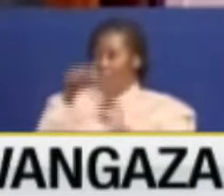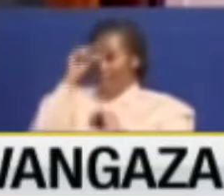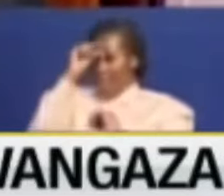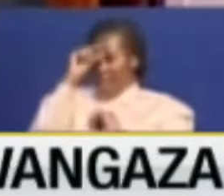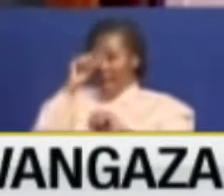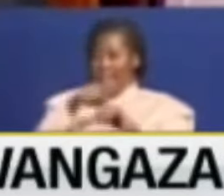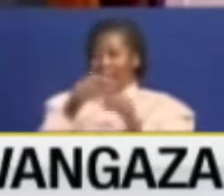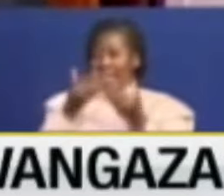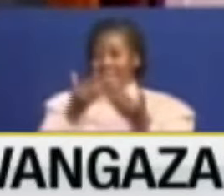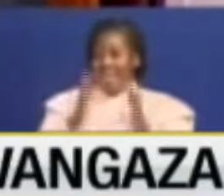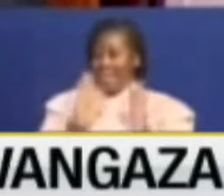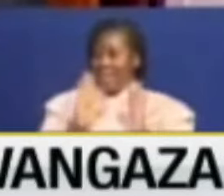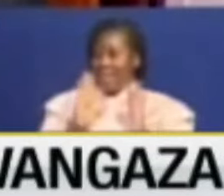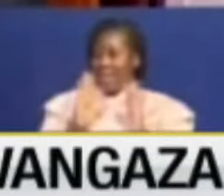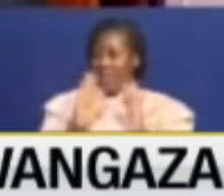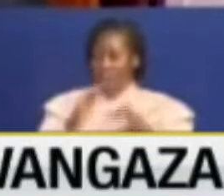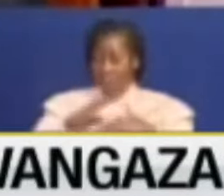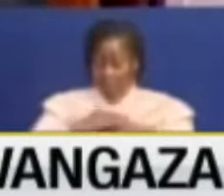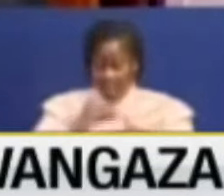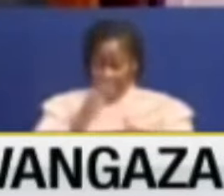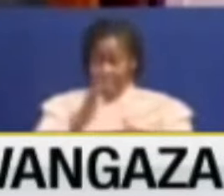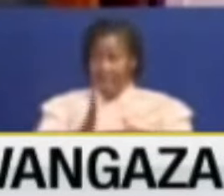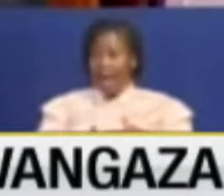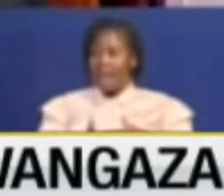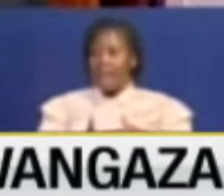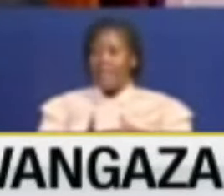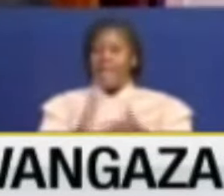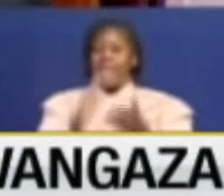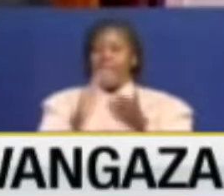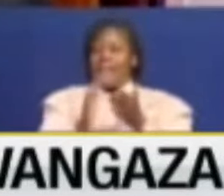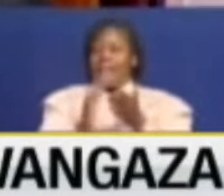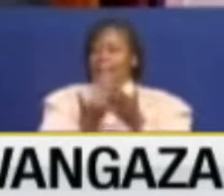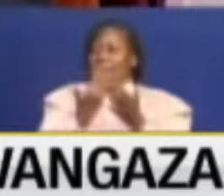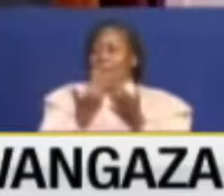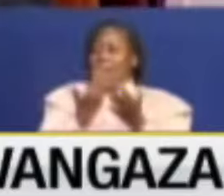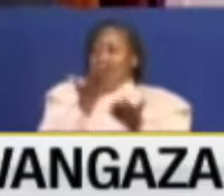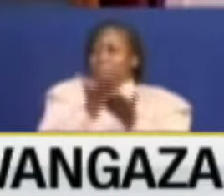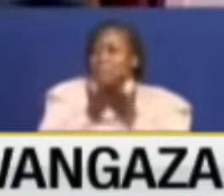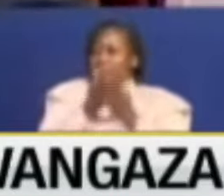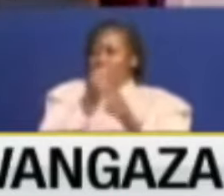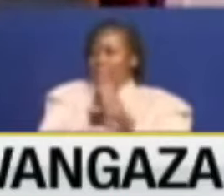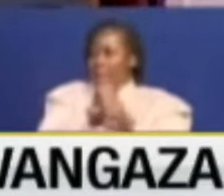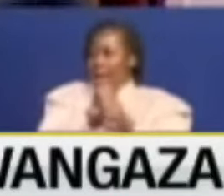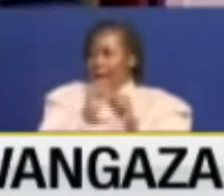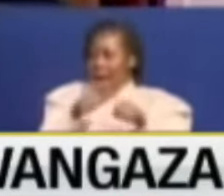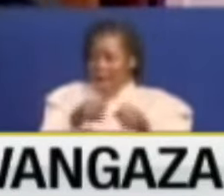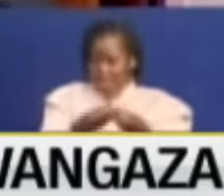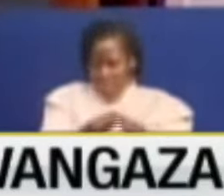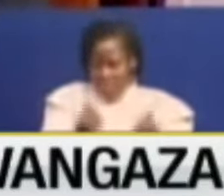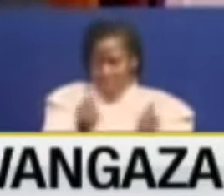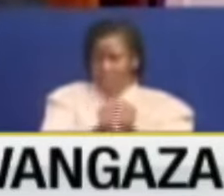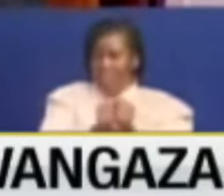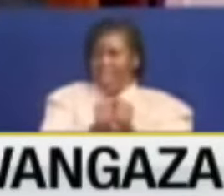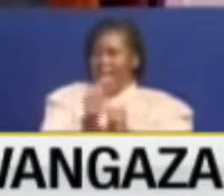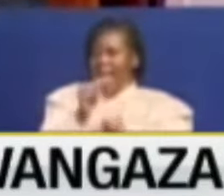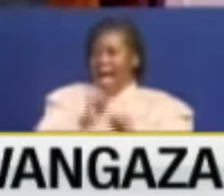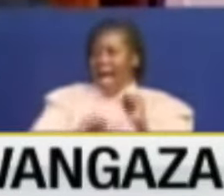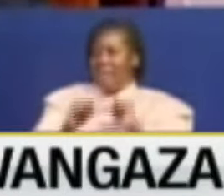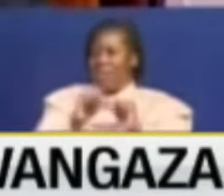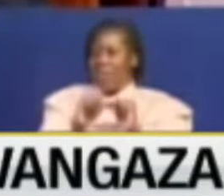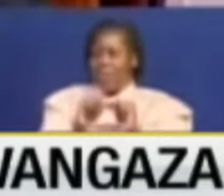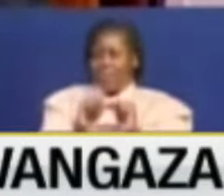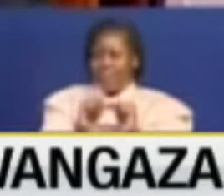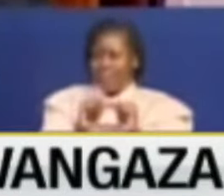pen off, Honorable Speakers, some of the proposals being made can be resolved with actions being